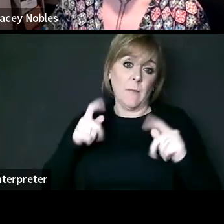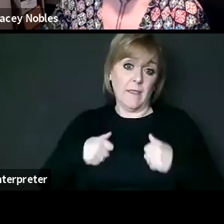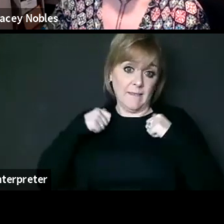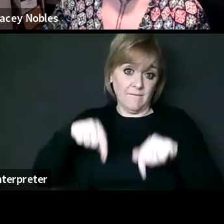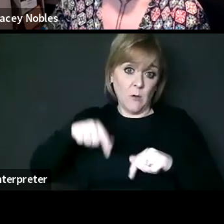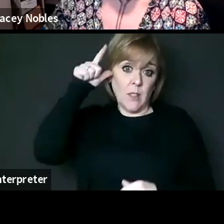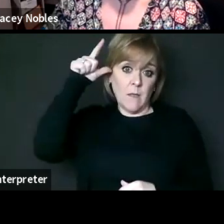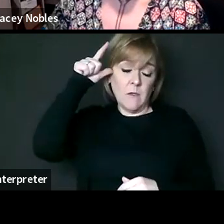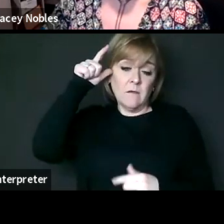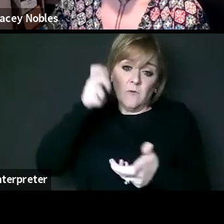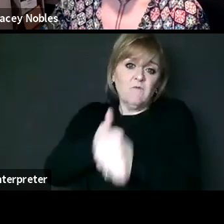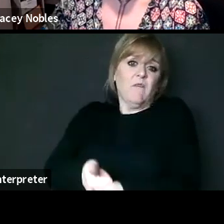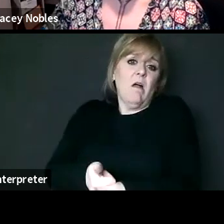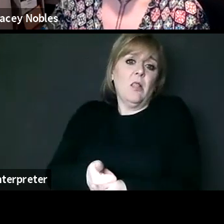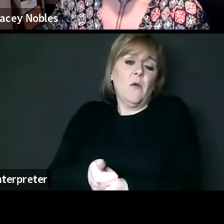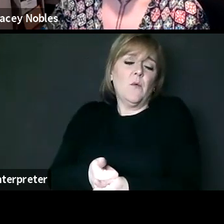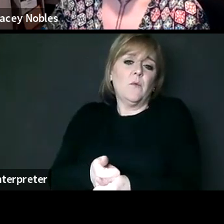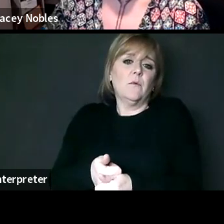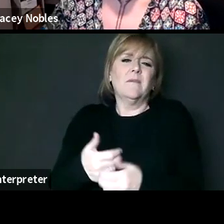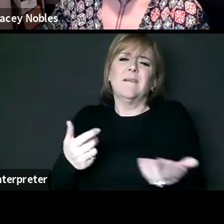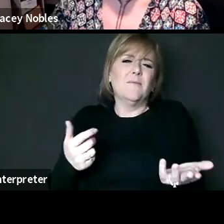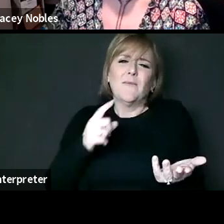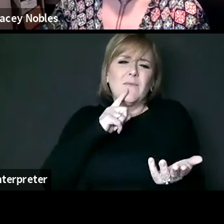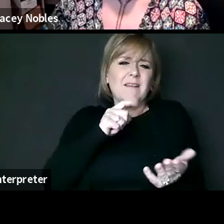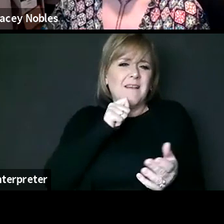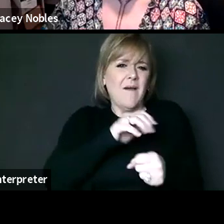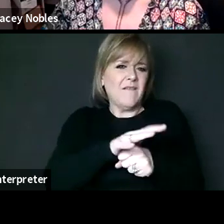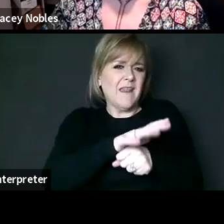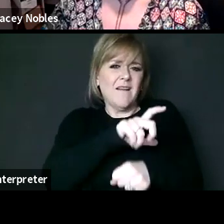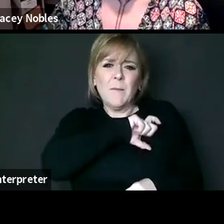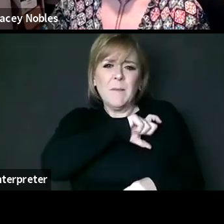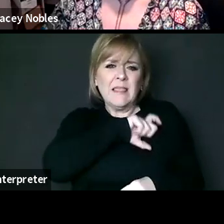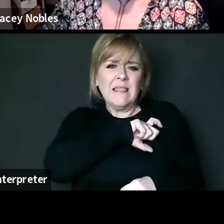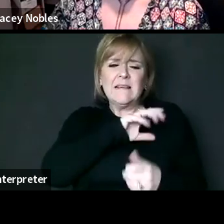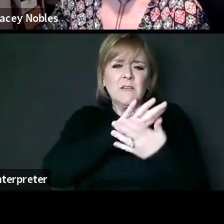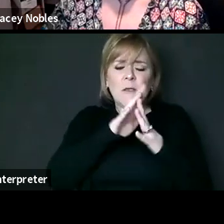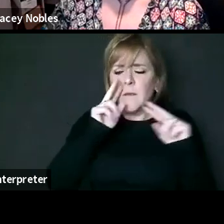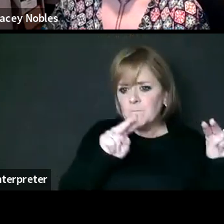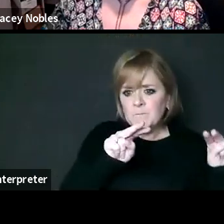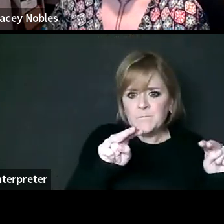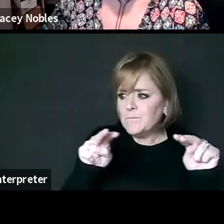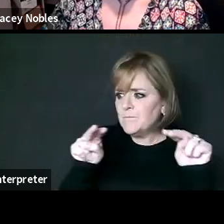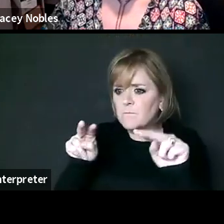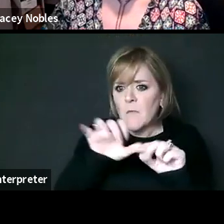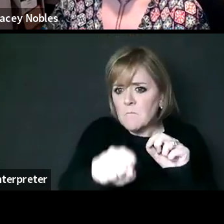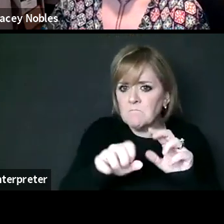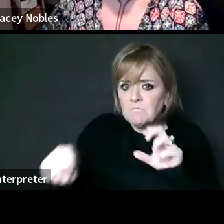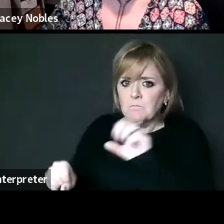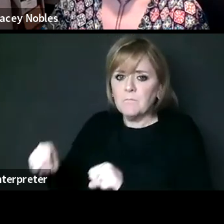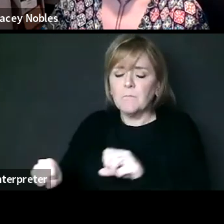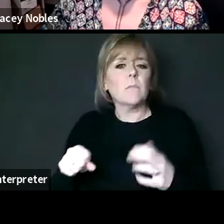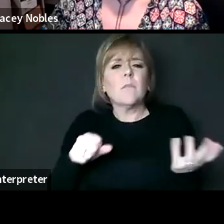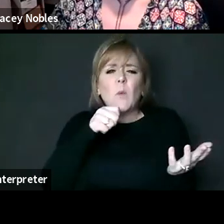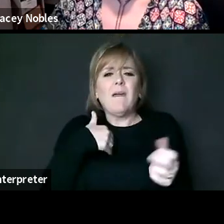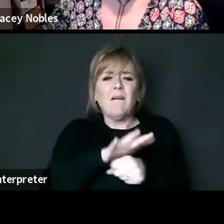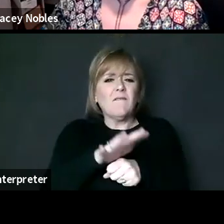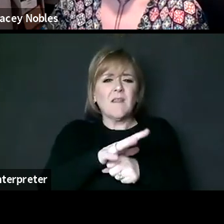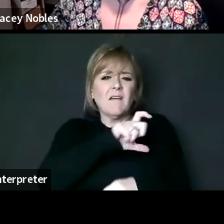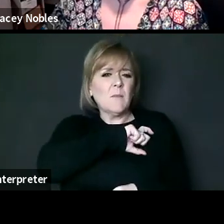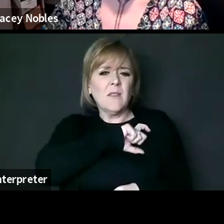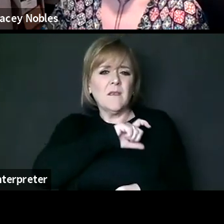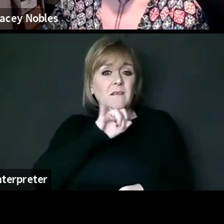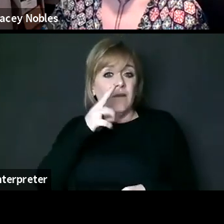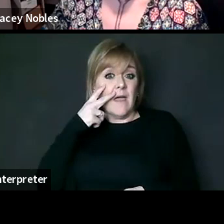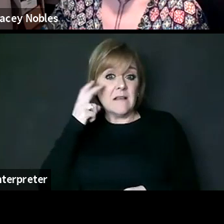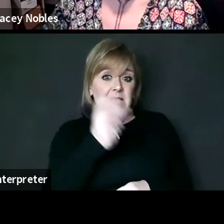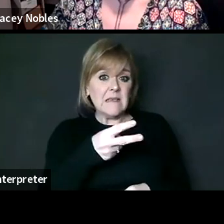have enough people to walk around and create a nanny state where we see if Joe or Jill are wearing